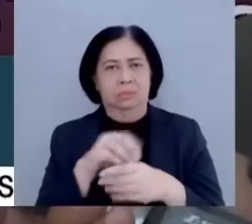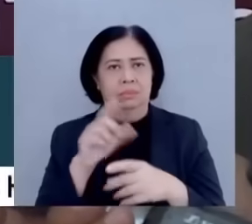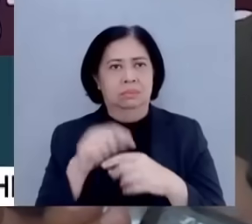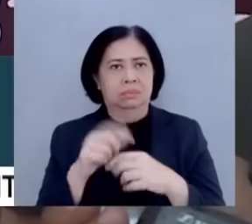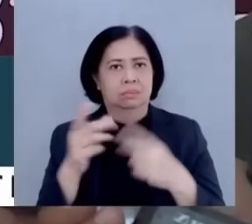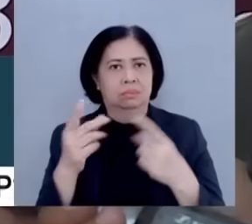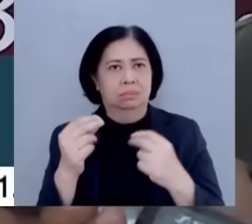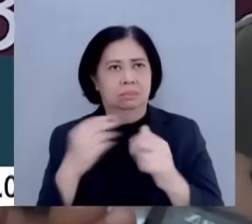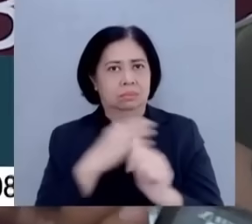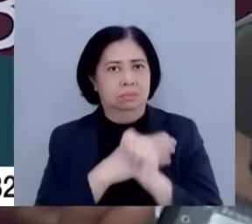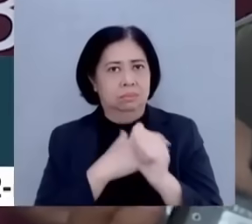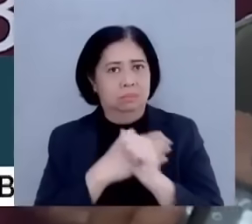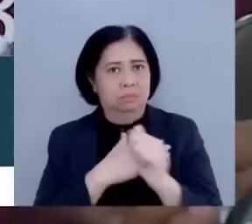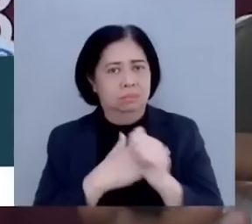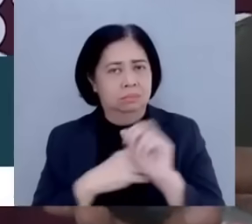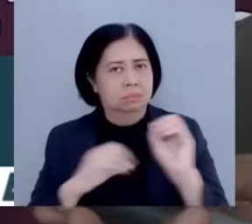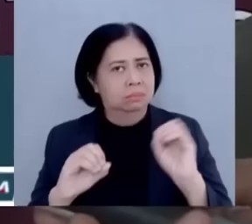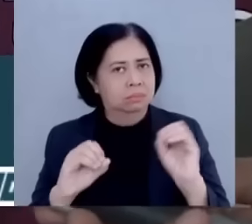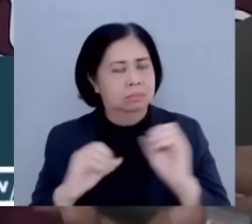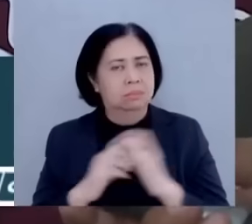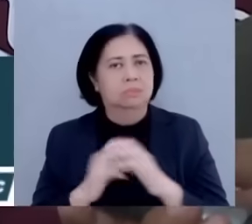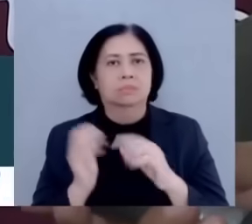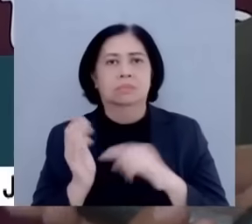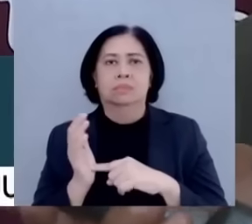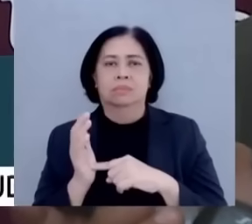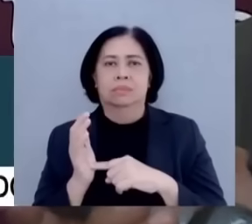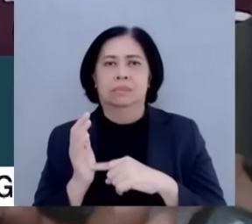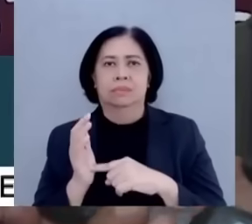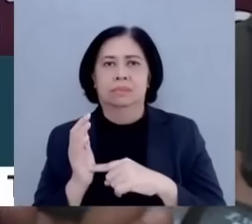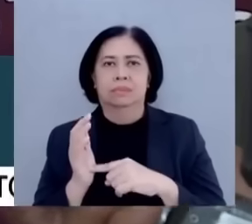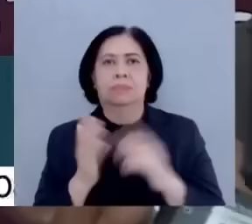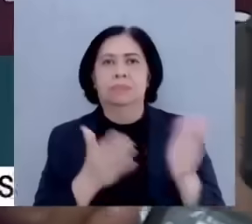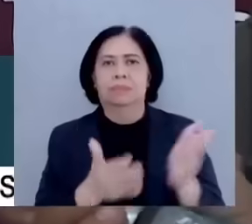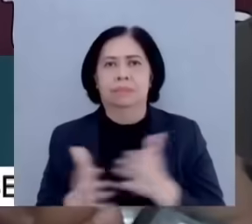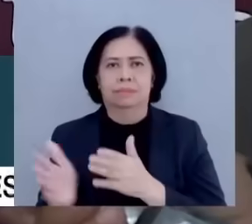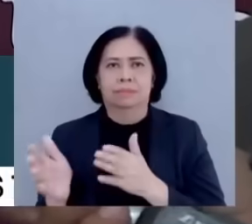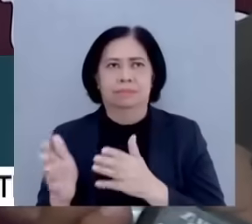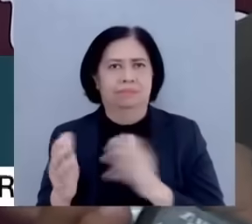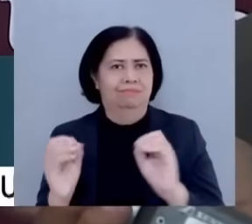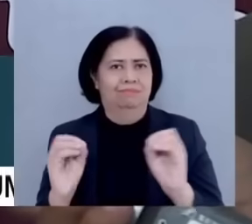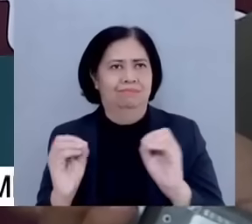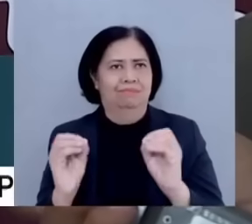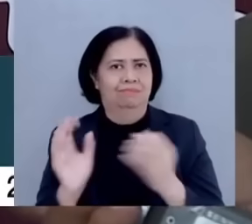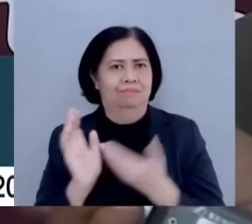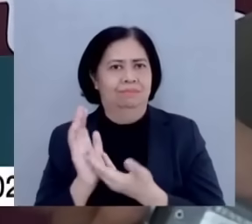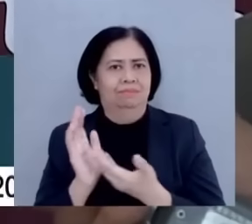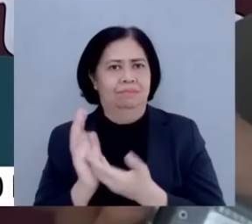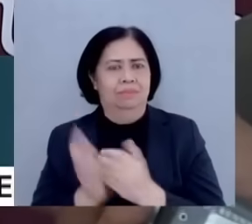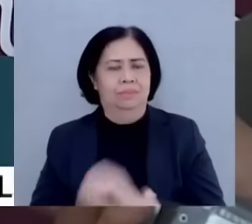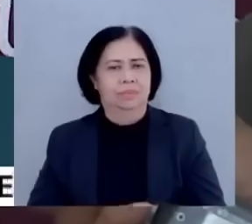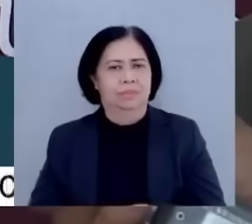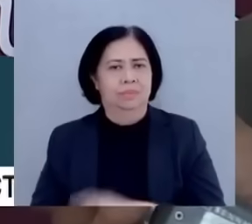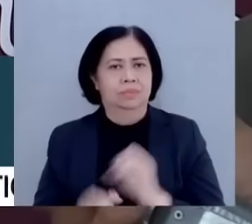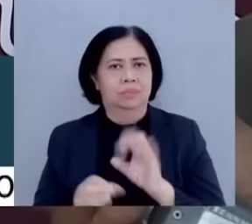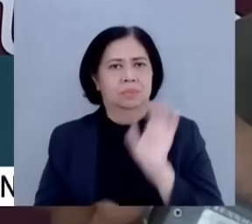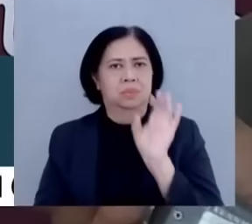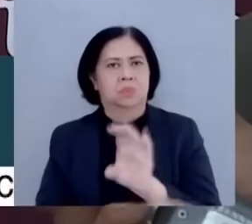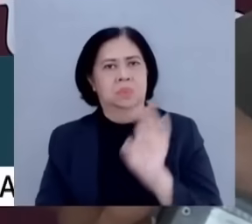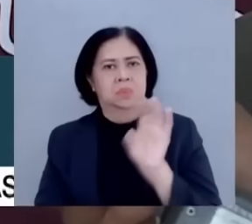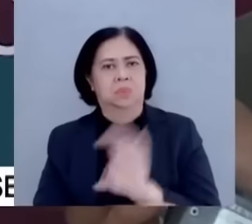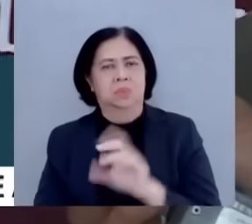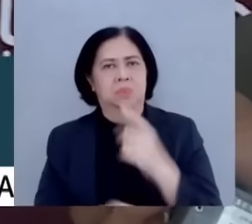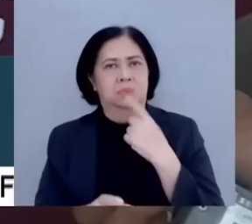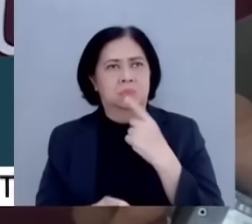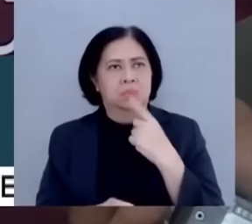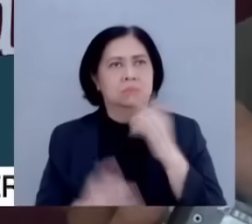threat. This is a plan without a flesh. Pag pinipilit mo siya na active